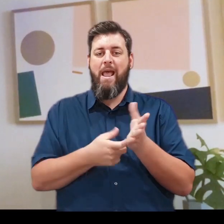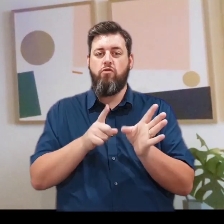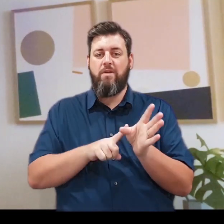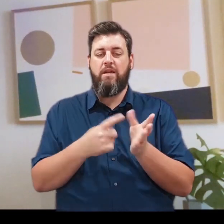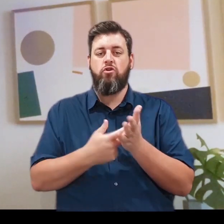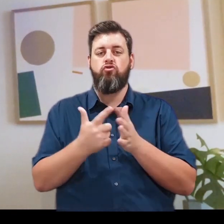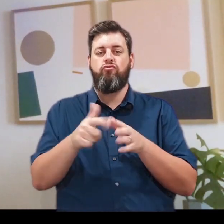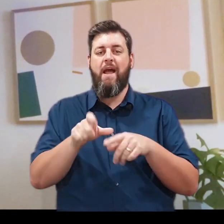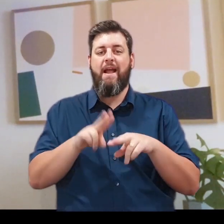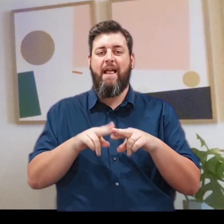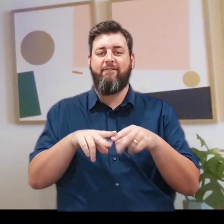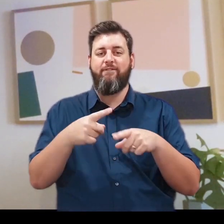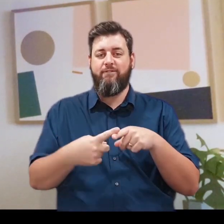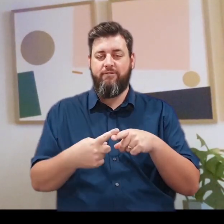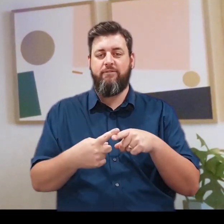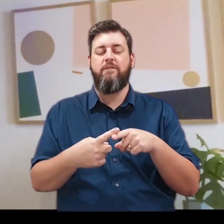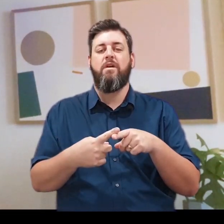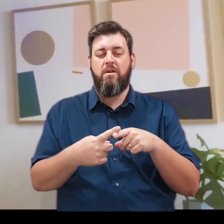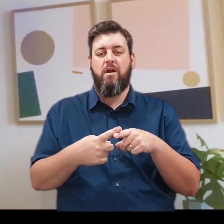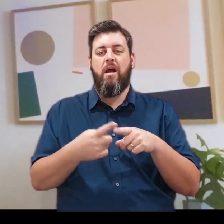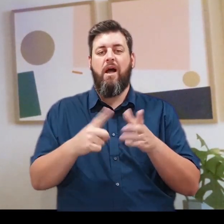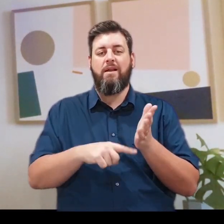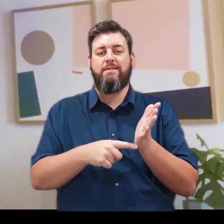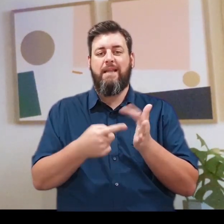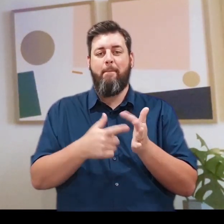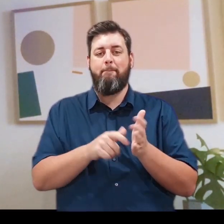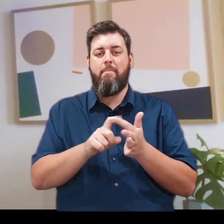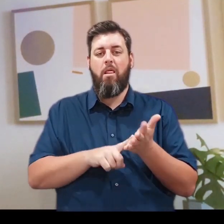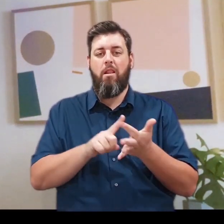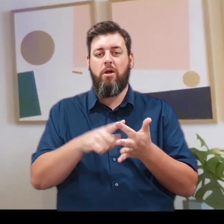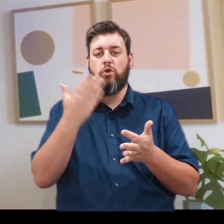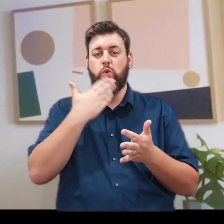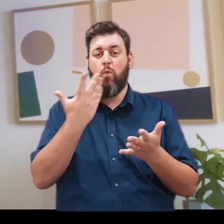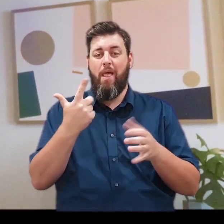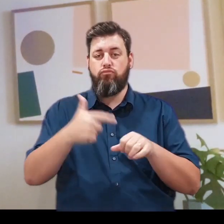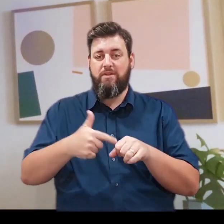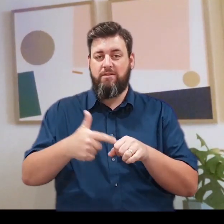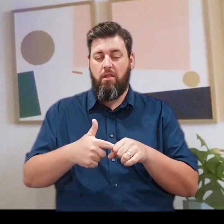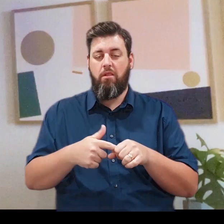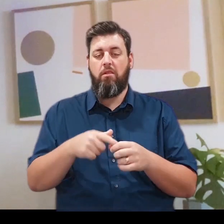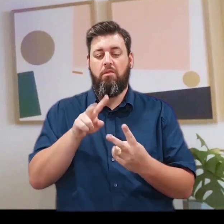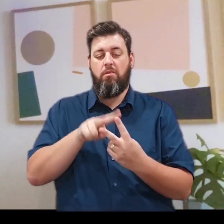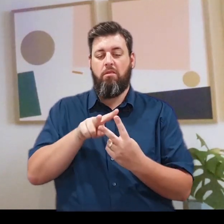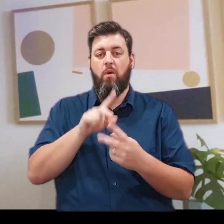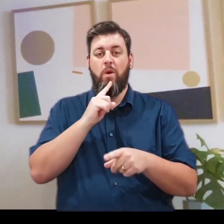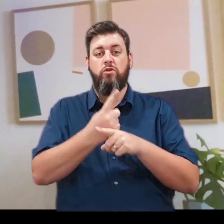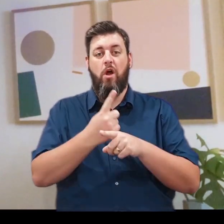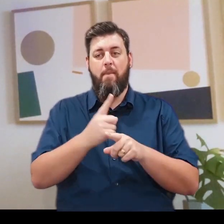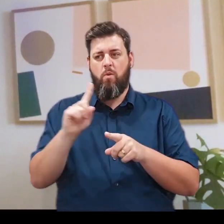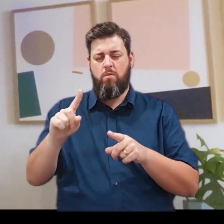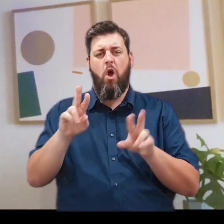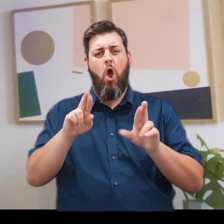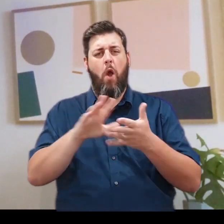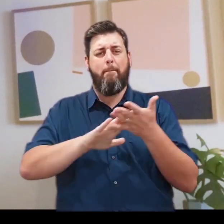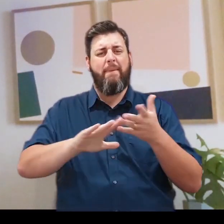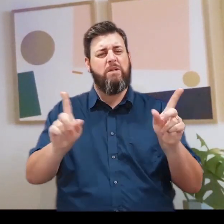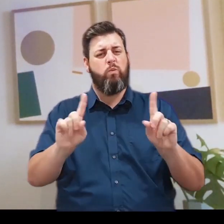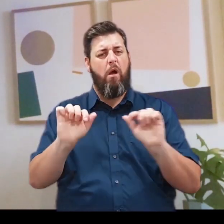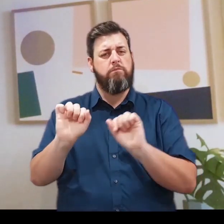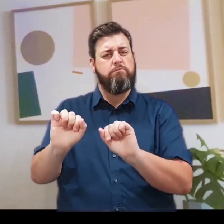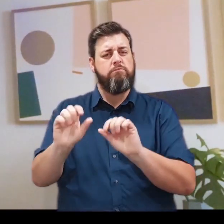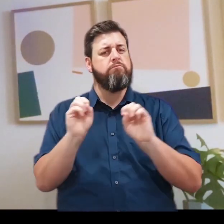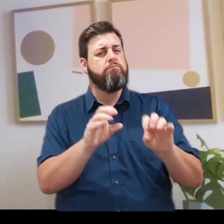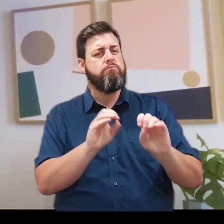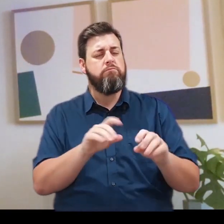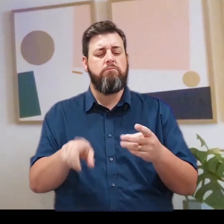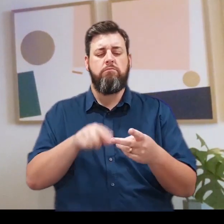Redcliffe and Temple School in Bristol. They're going to talk a little bit about what hope means to them, introduce